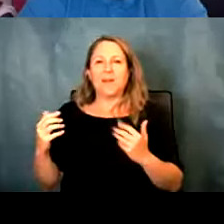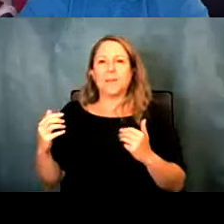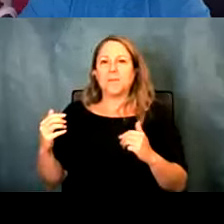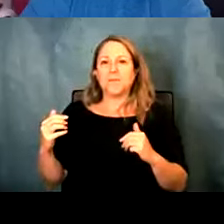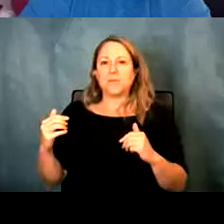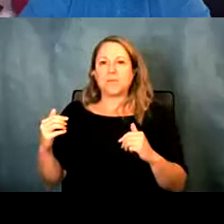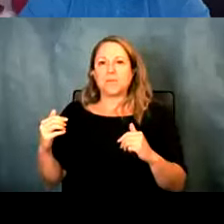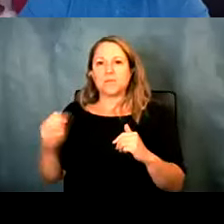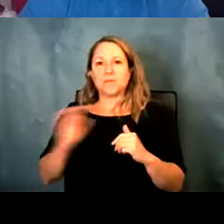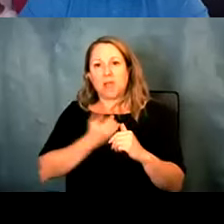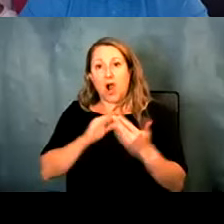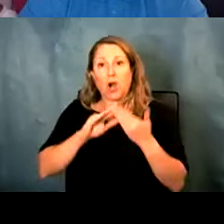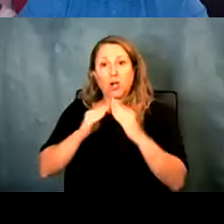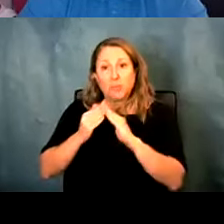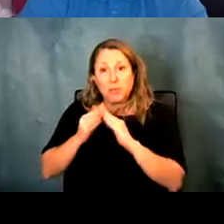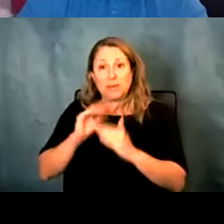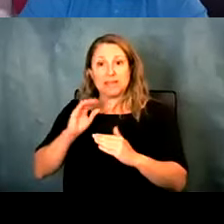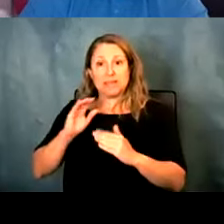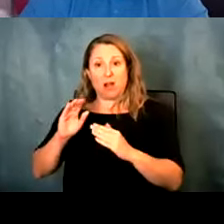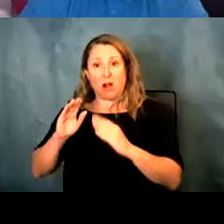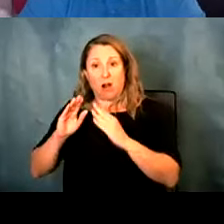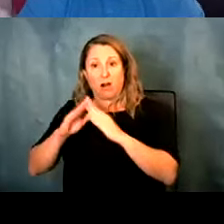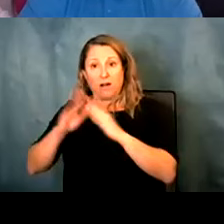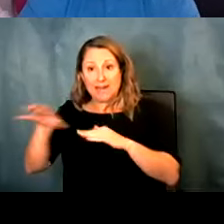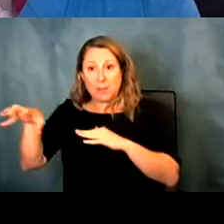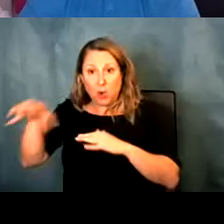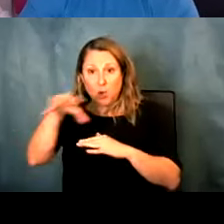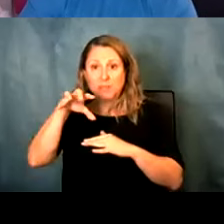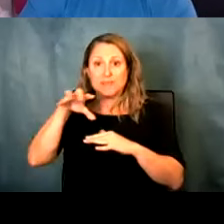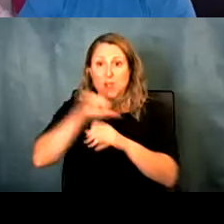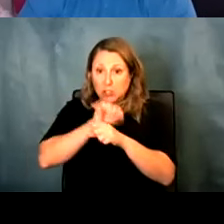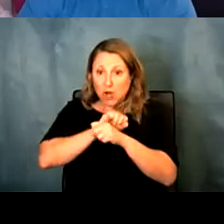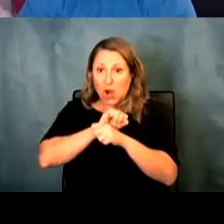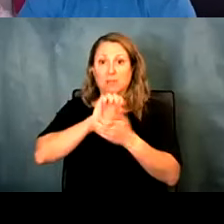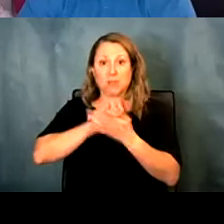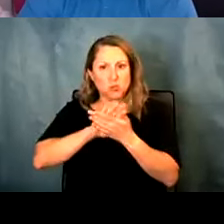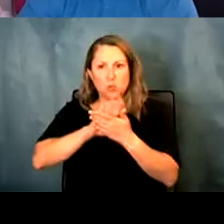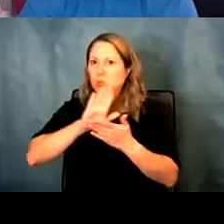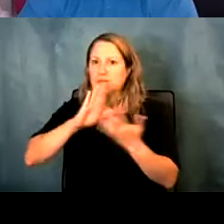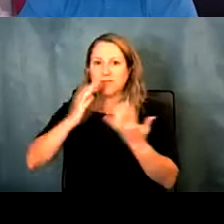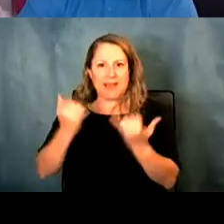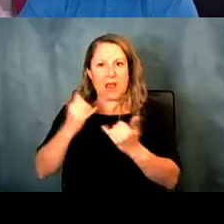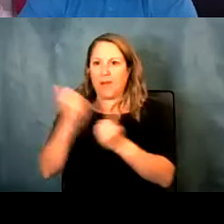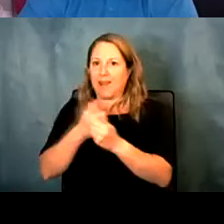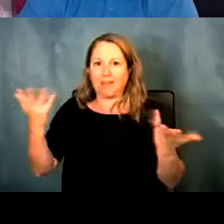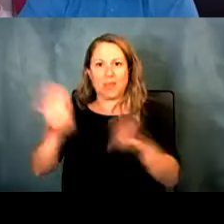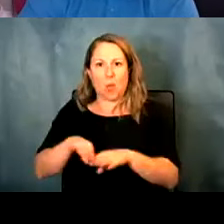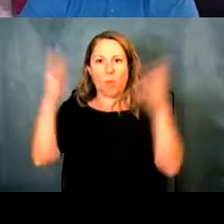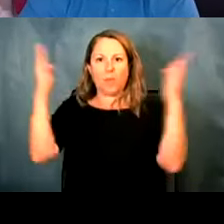our neighborhoods, our jobs, our schools are all now opened up. Next slide.